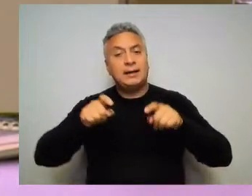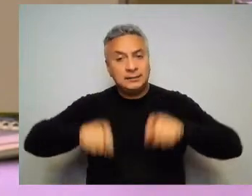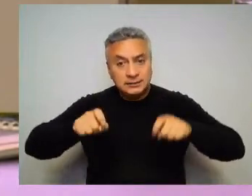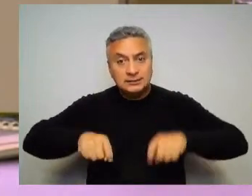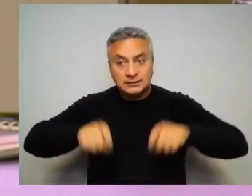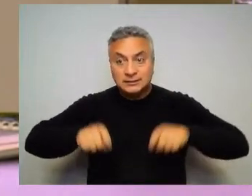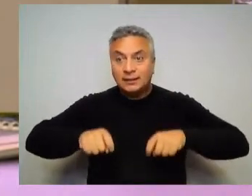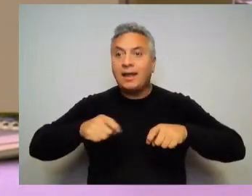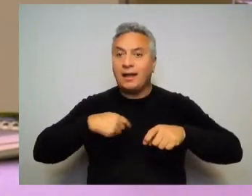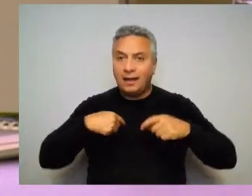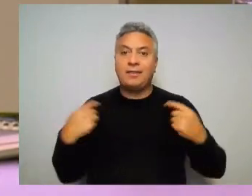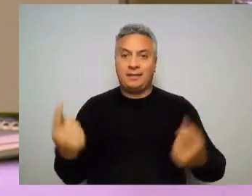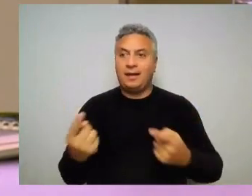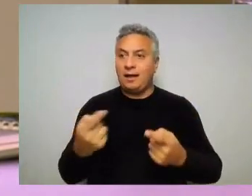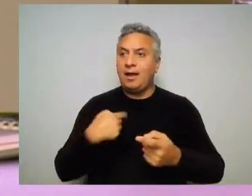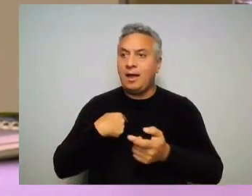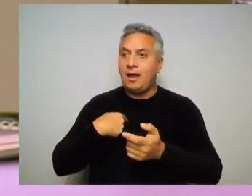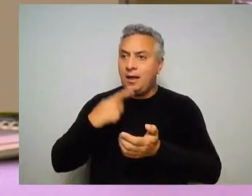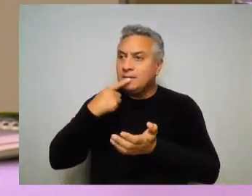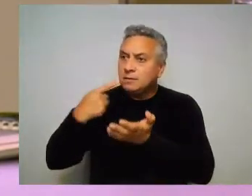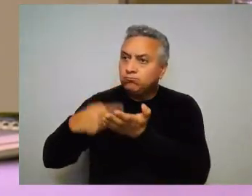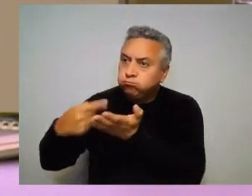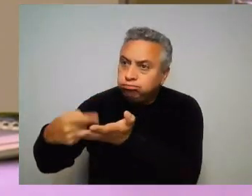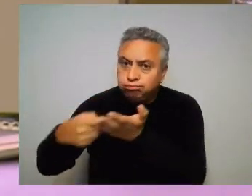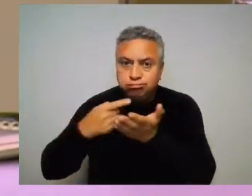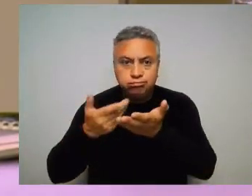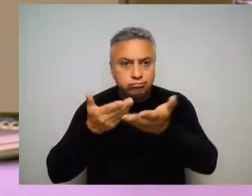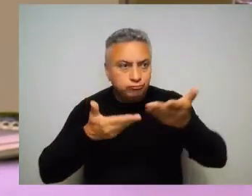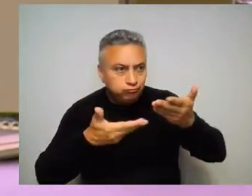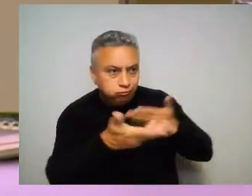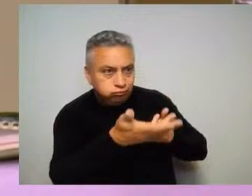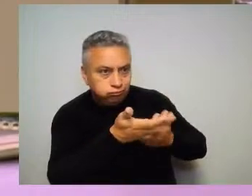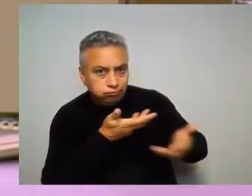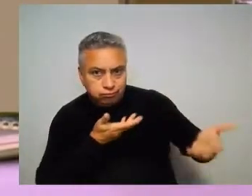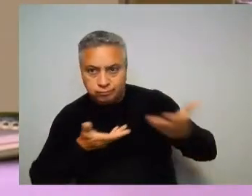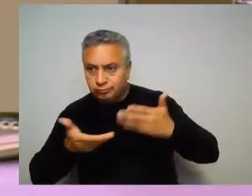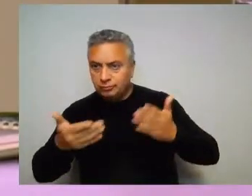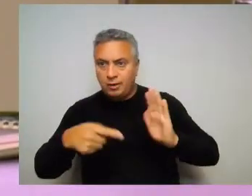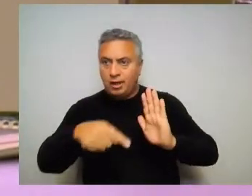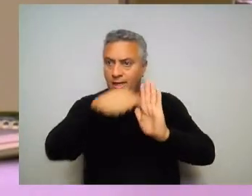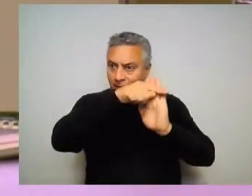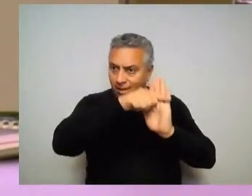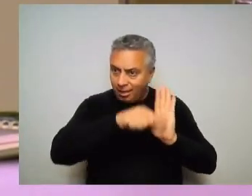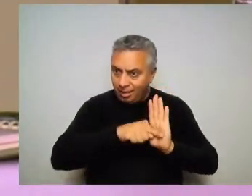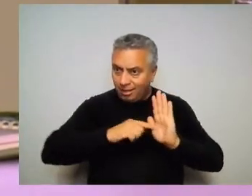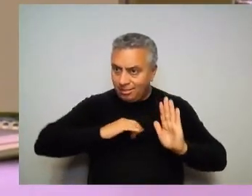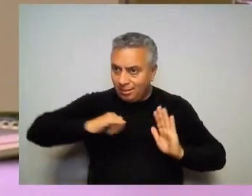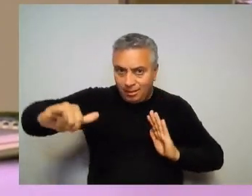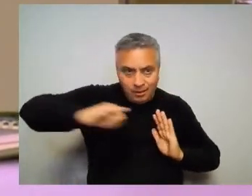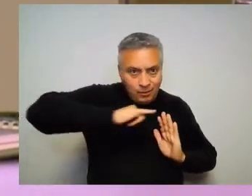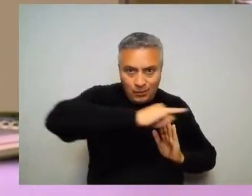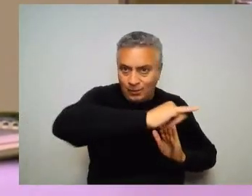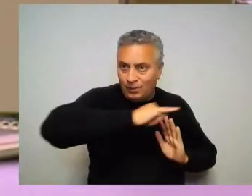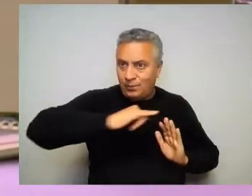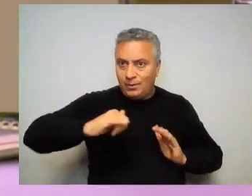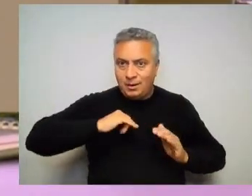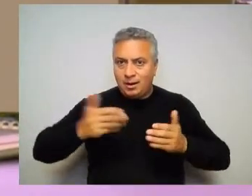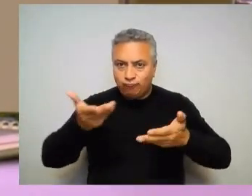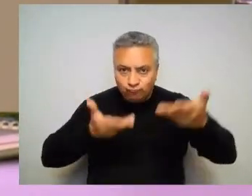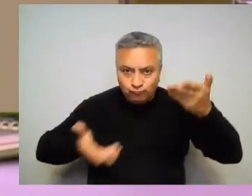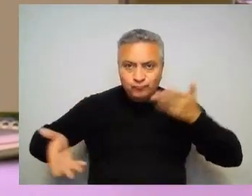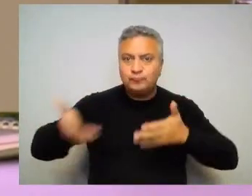there's a need for space of dialogue to create common agenda and see how we